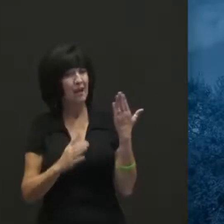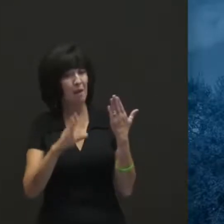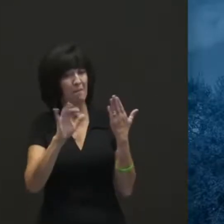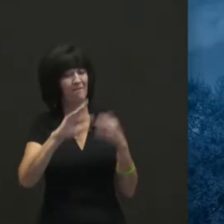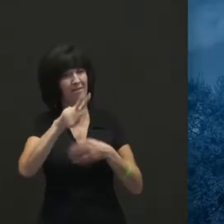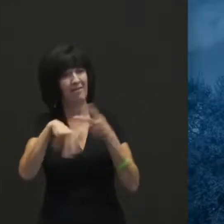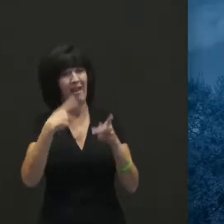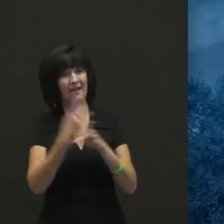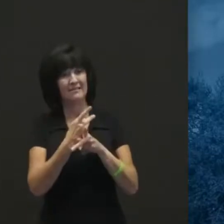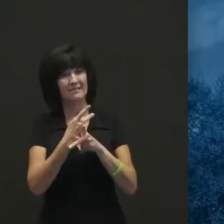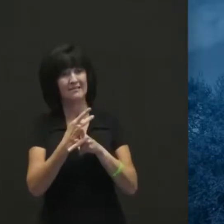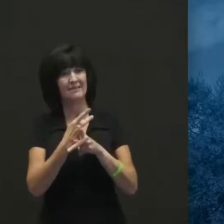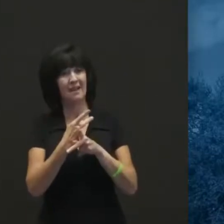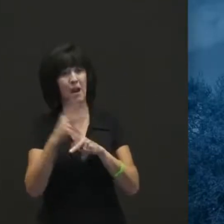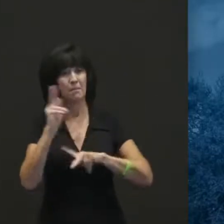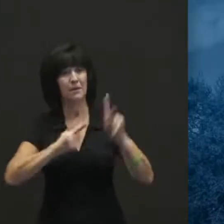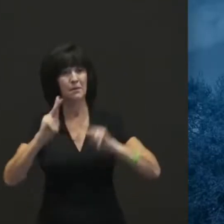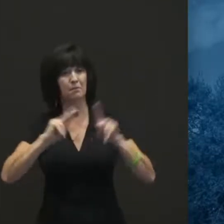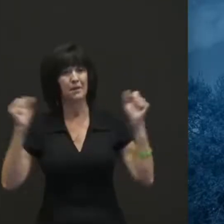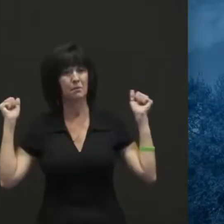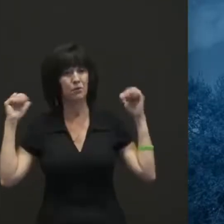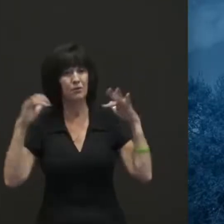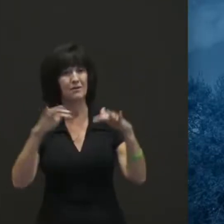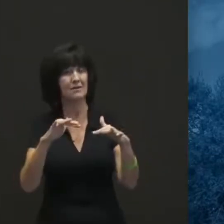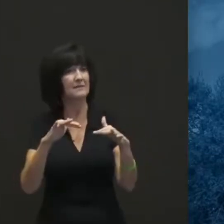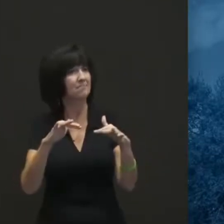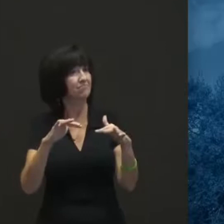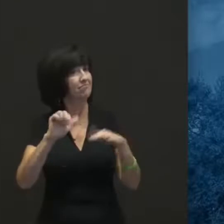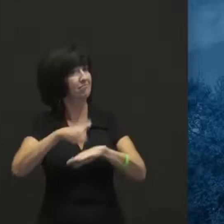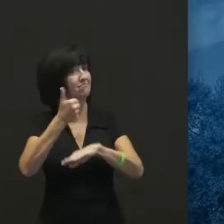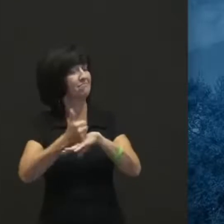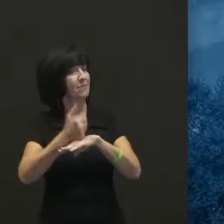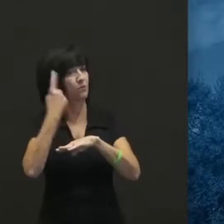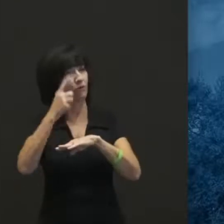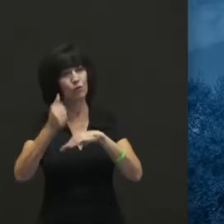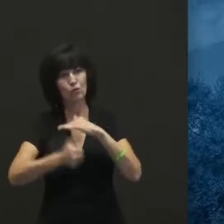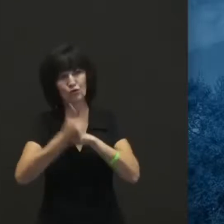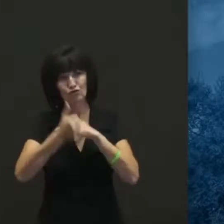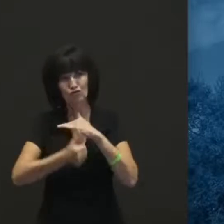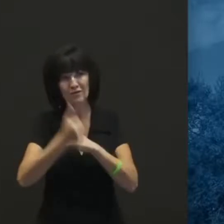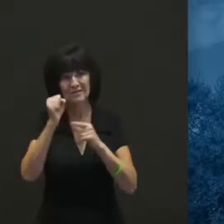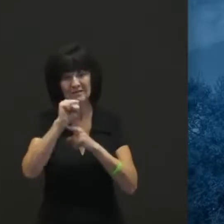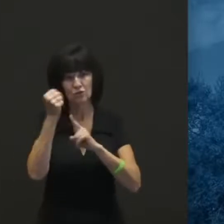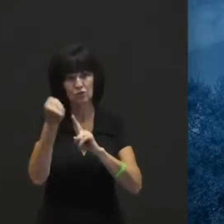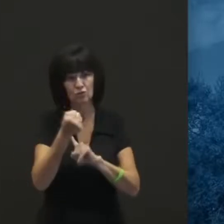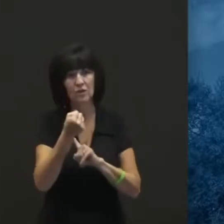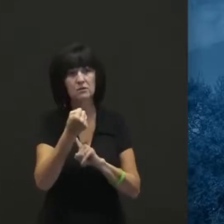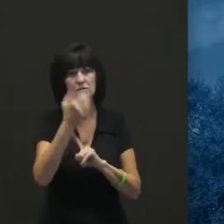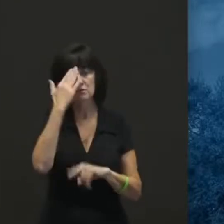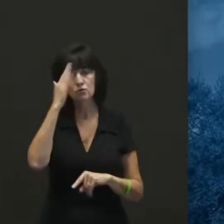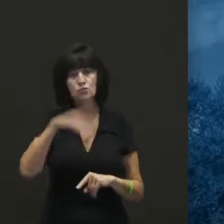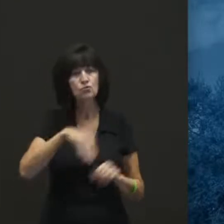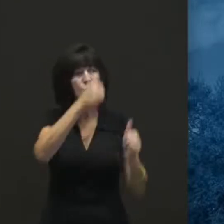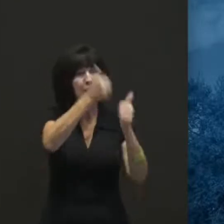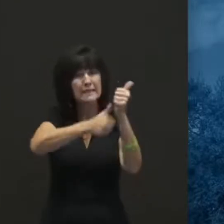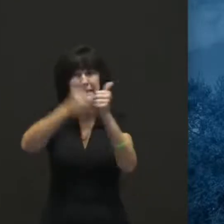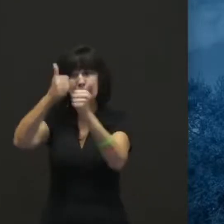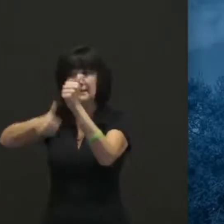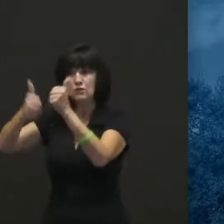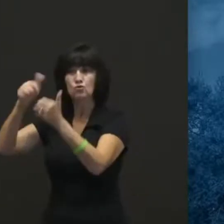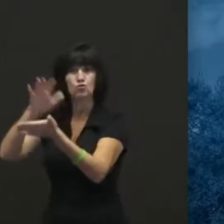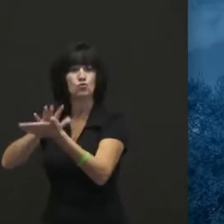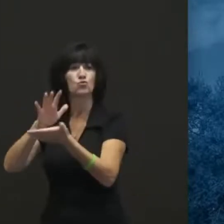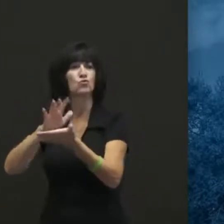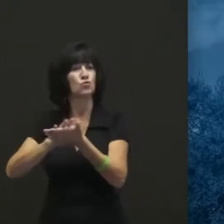create really, really risky situations. I know each school is a little bit different, as I've talked